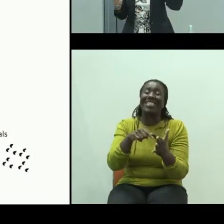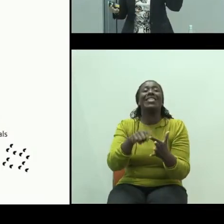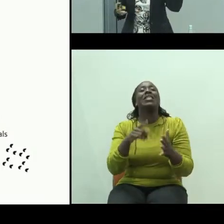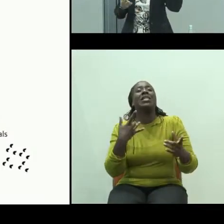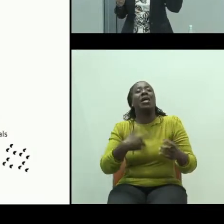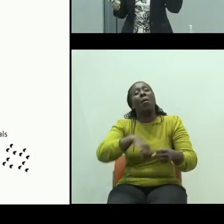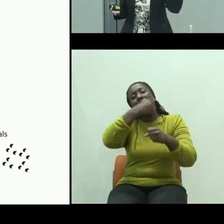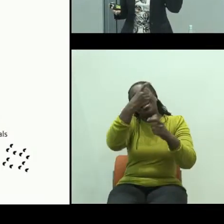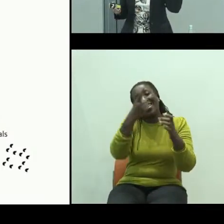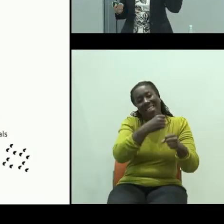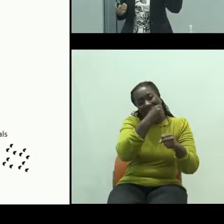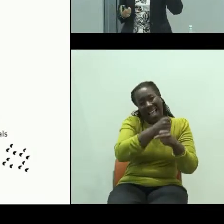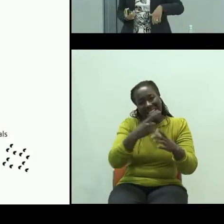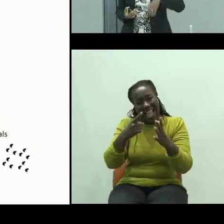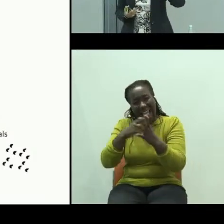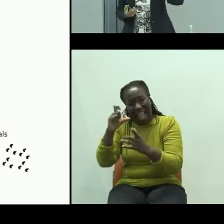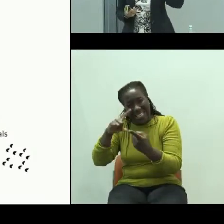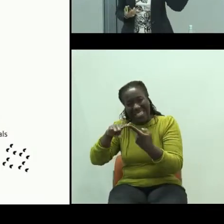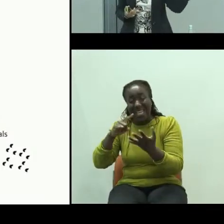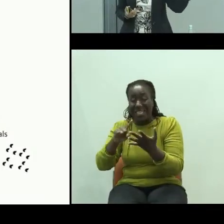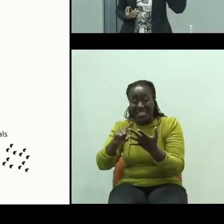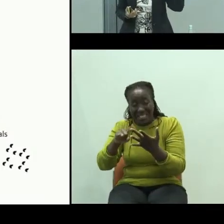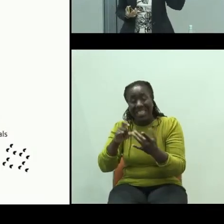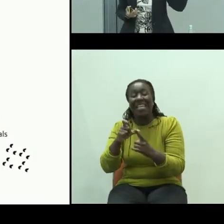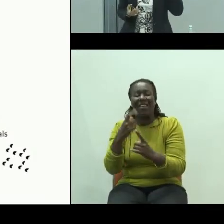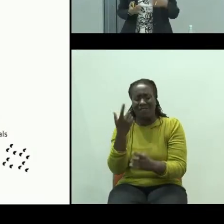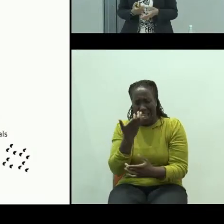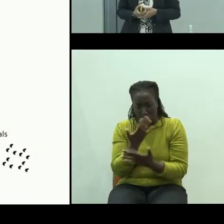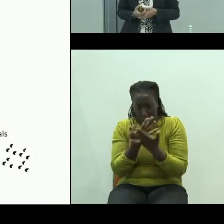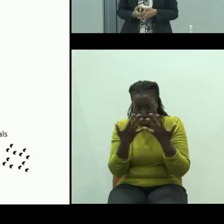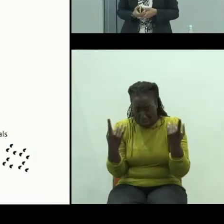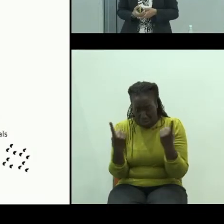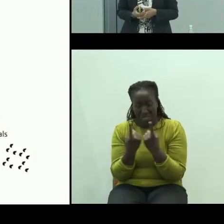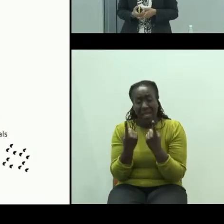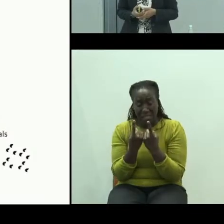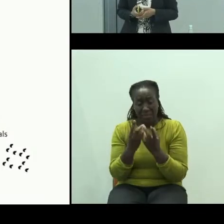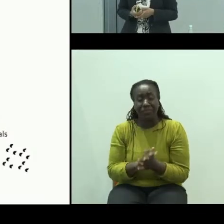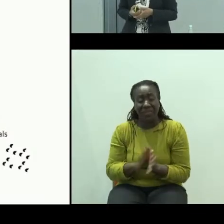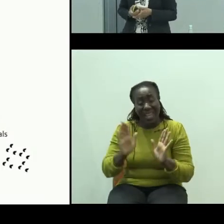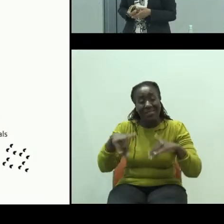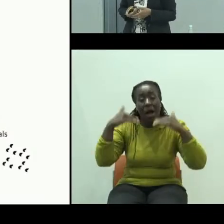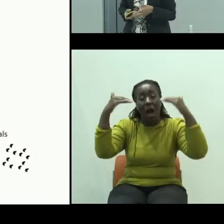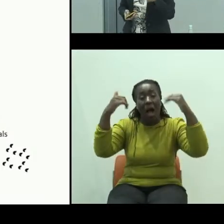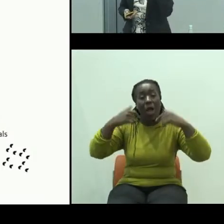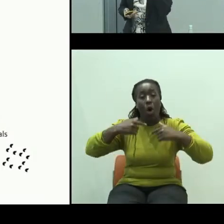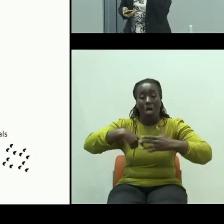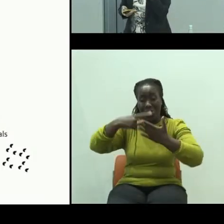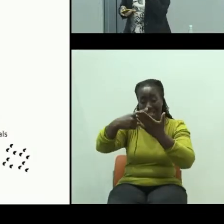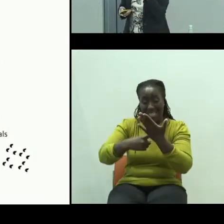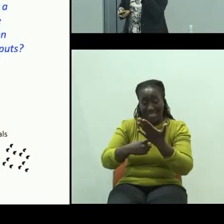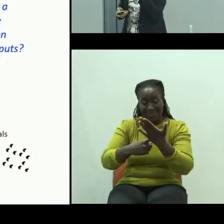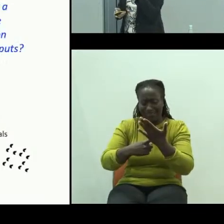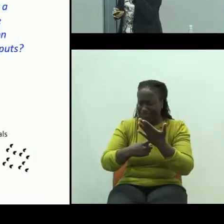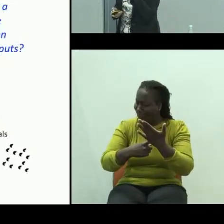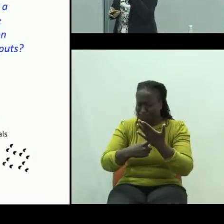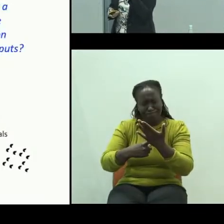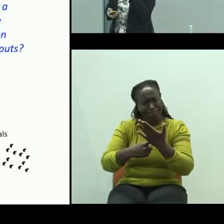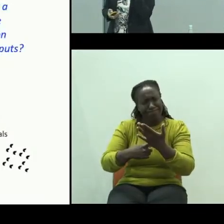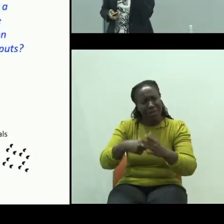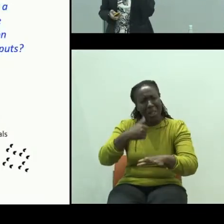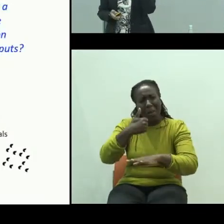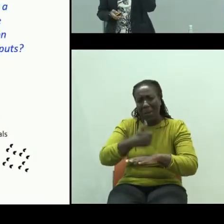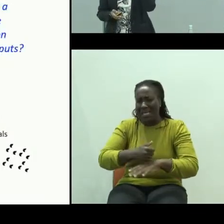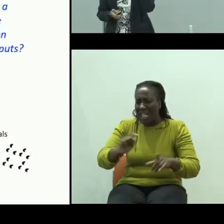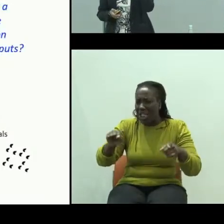It turns out it's found in fruit peels. And then there was several other compounds that were high on the list as well. So our basic challenge that we had